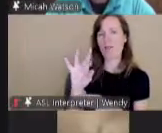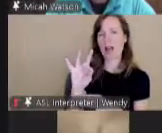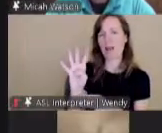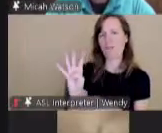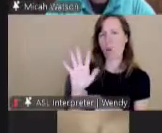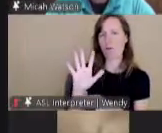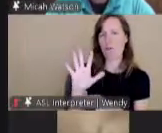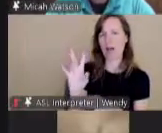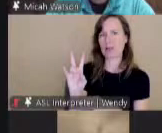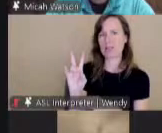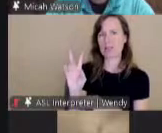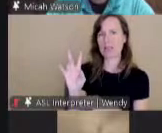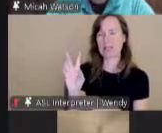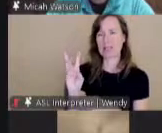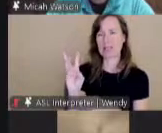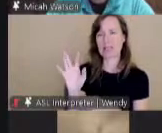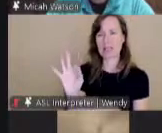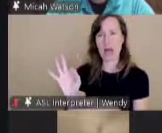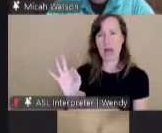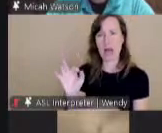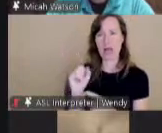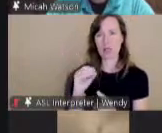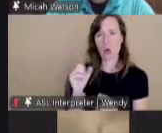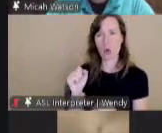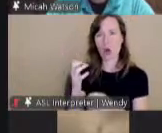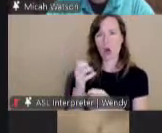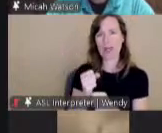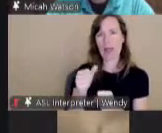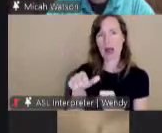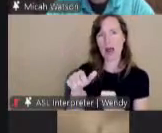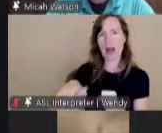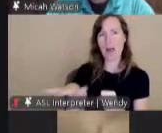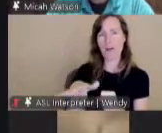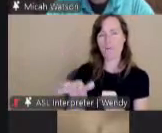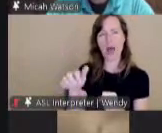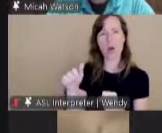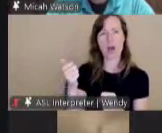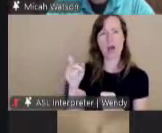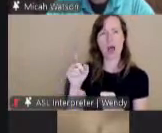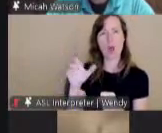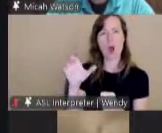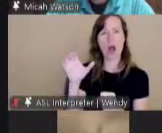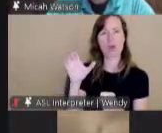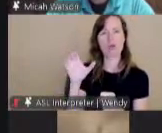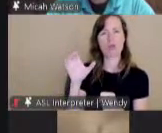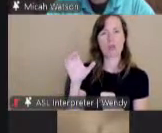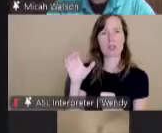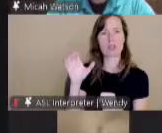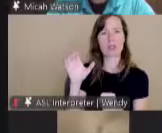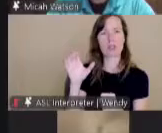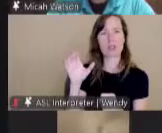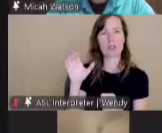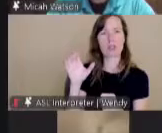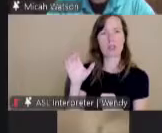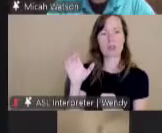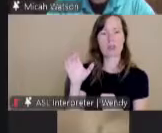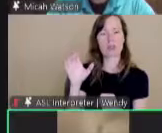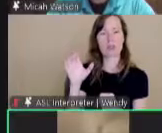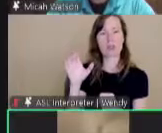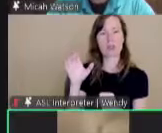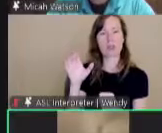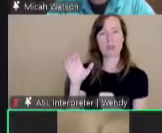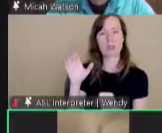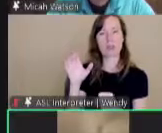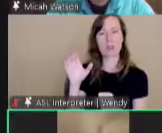5,884,569. So we could get about another 100 and what's that? Are